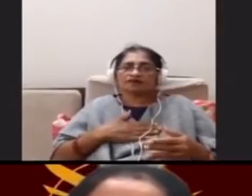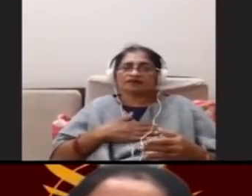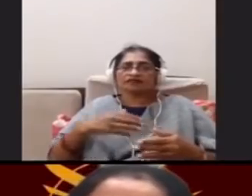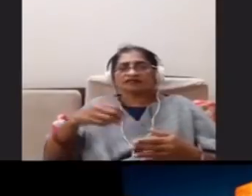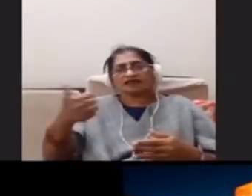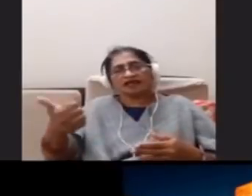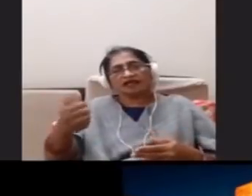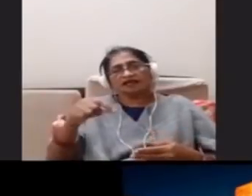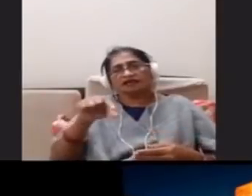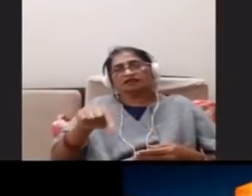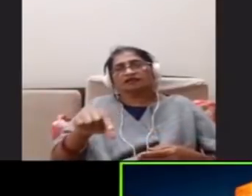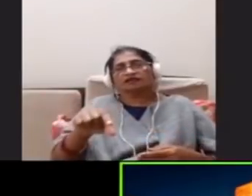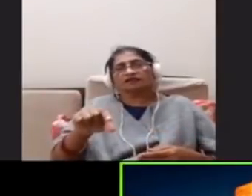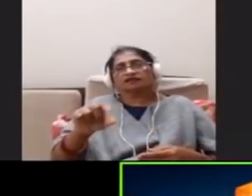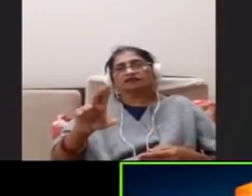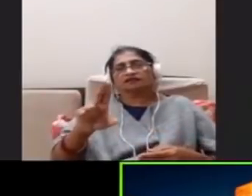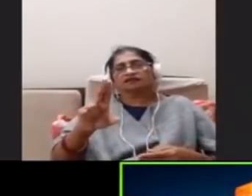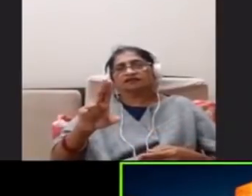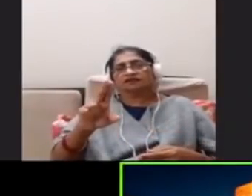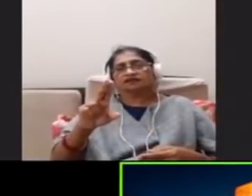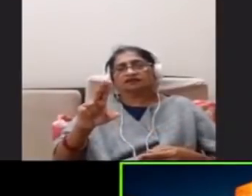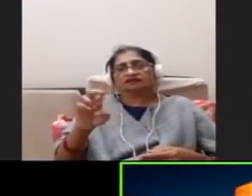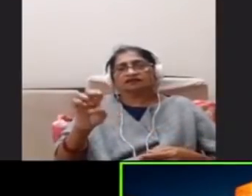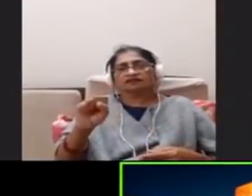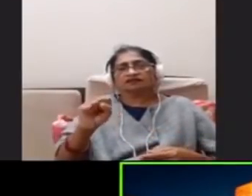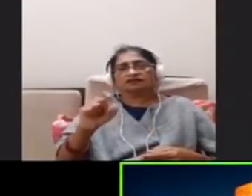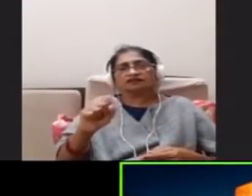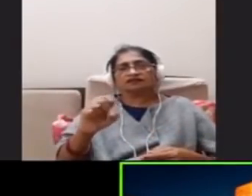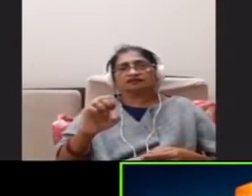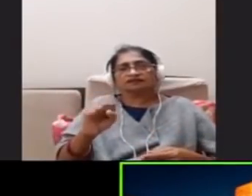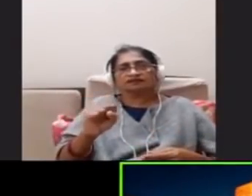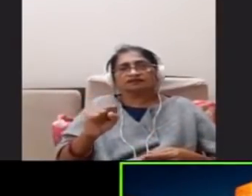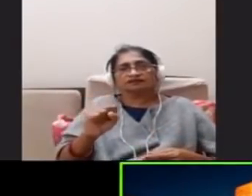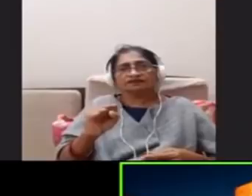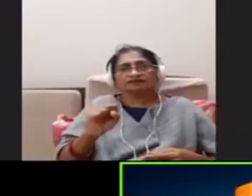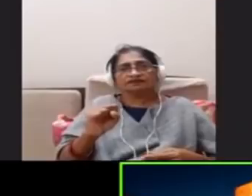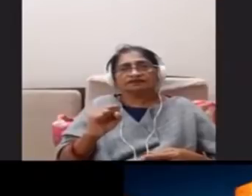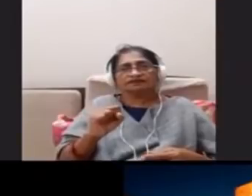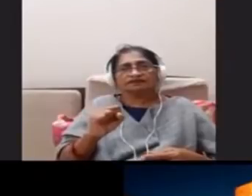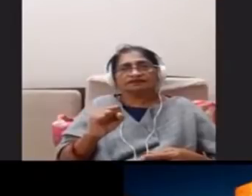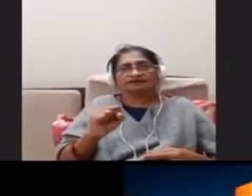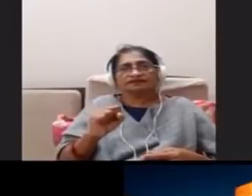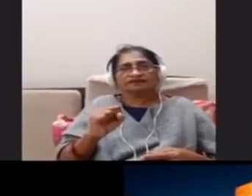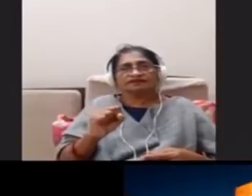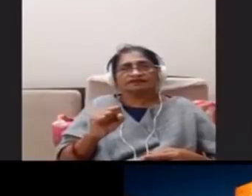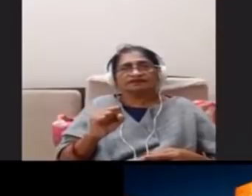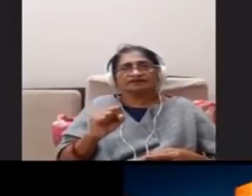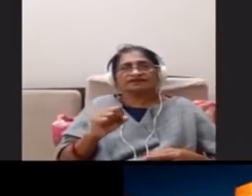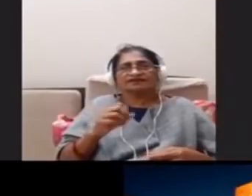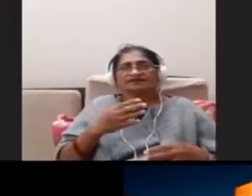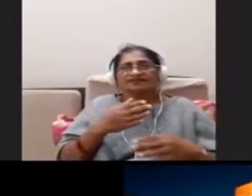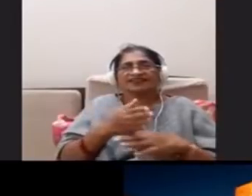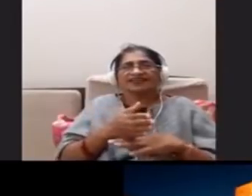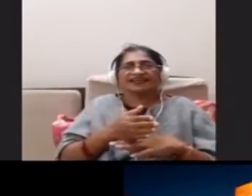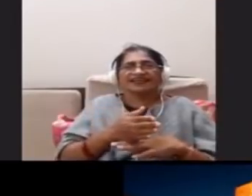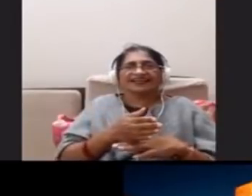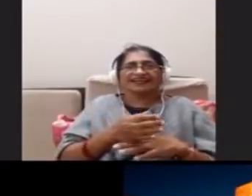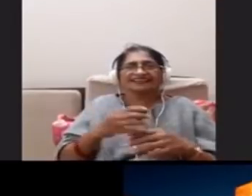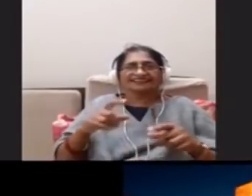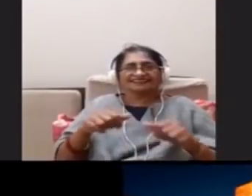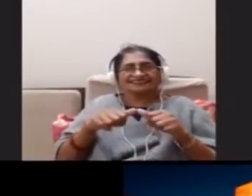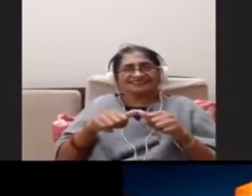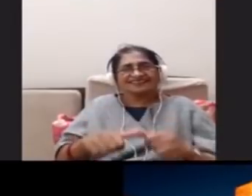your patience as well. Thank you. Well, if you don't mind, I'll stay on for a few minutes till my next meeting. Absolutely. Please, you know, we would love for